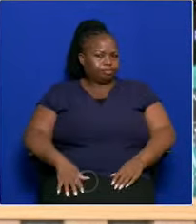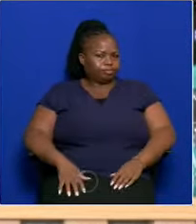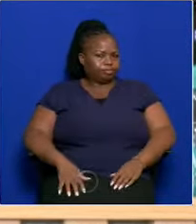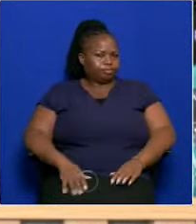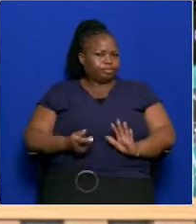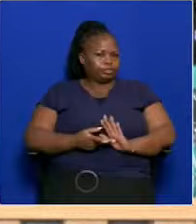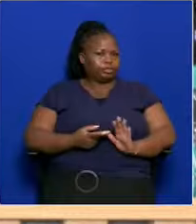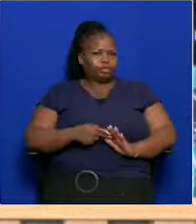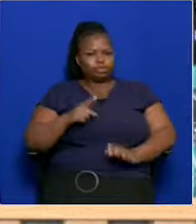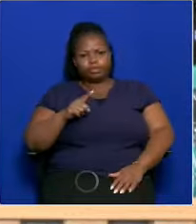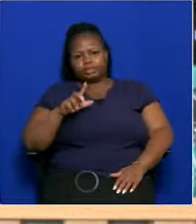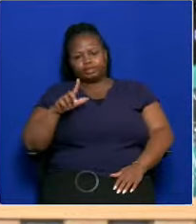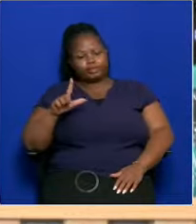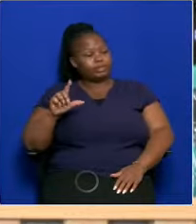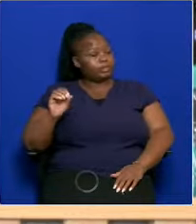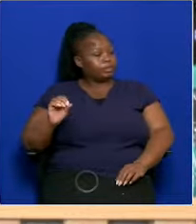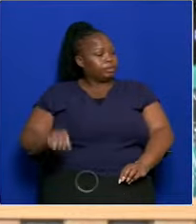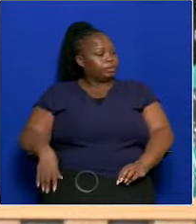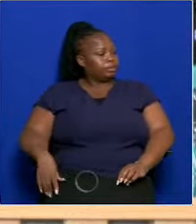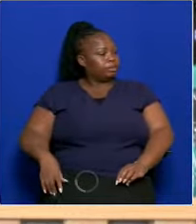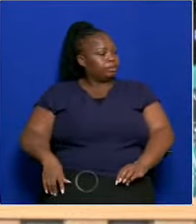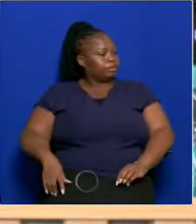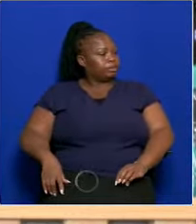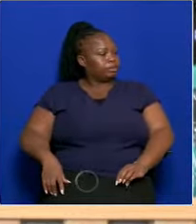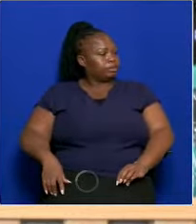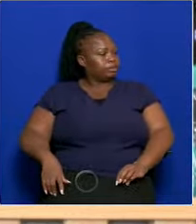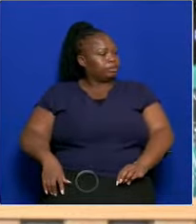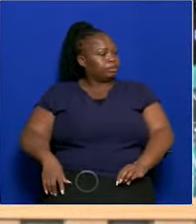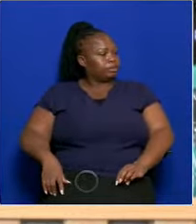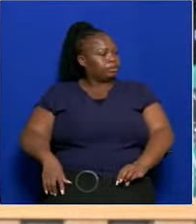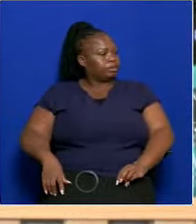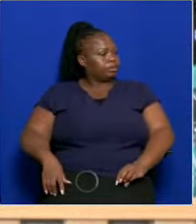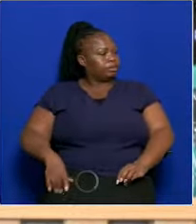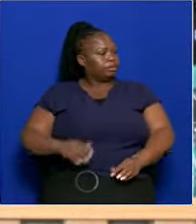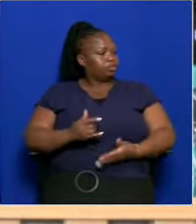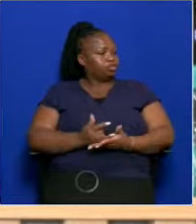you will see at chat 3, 4, and 5,